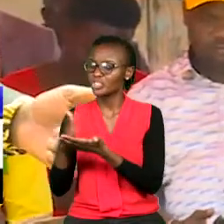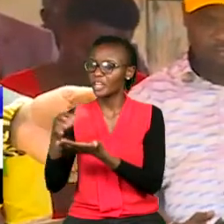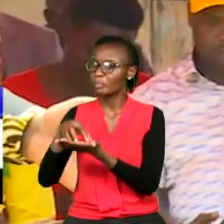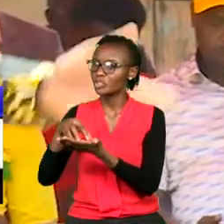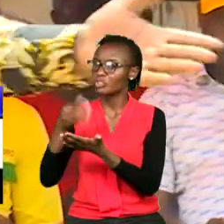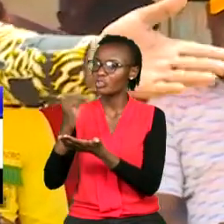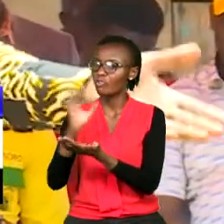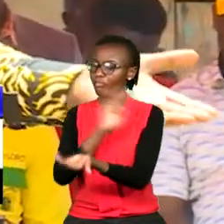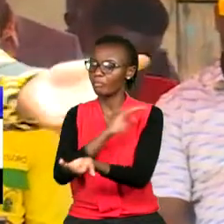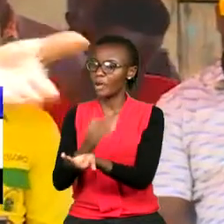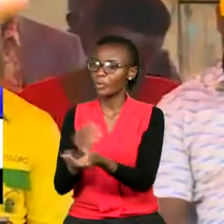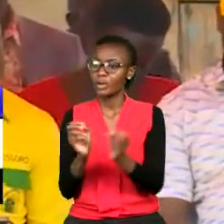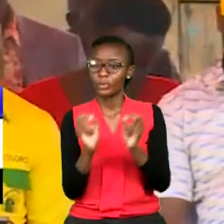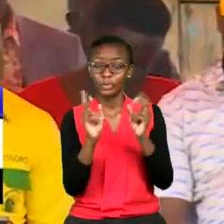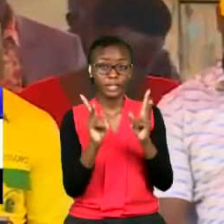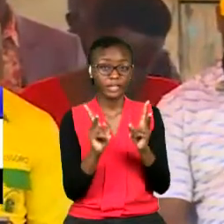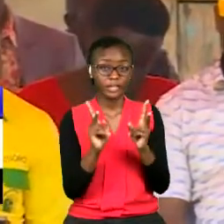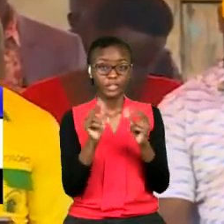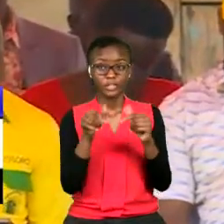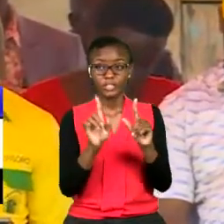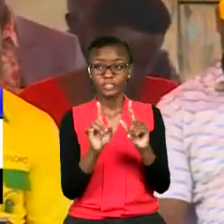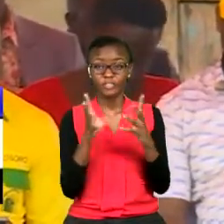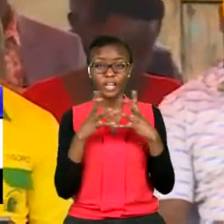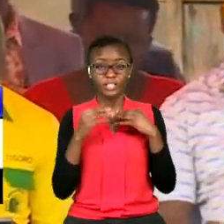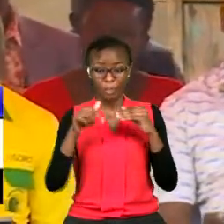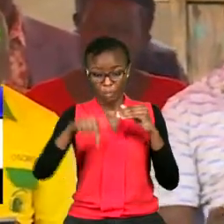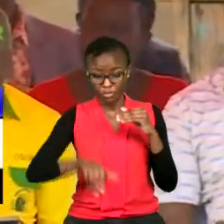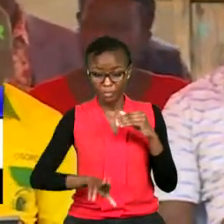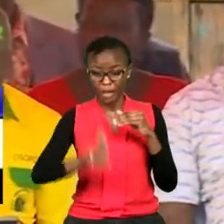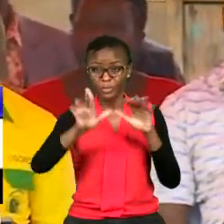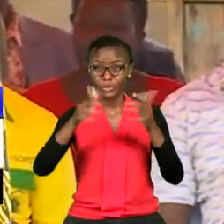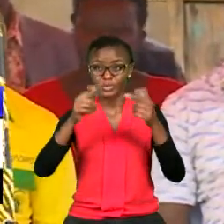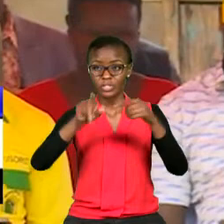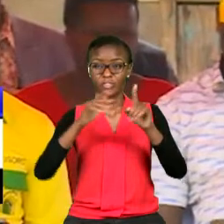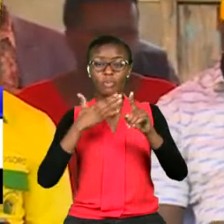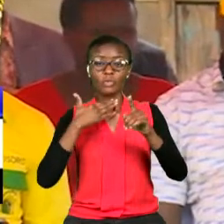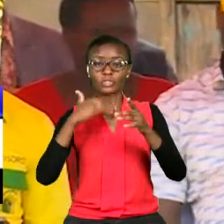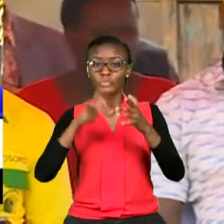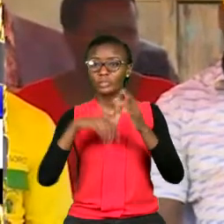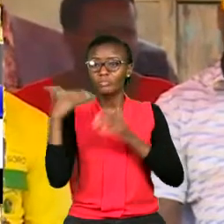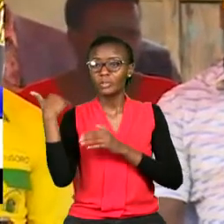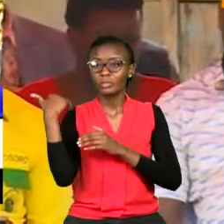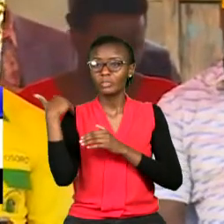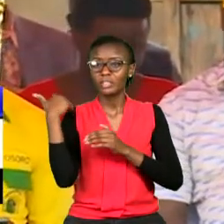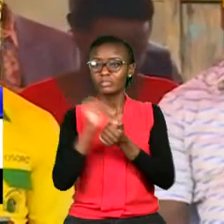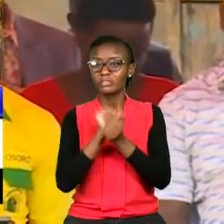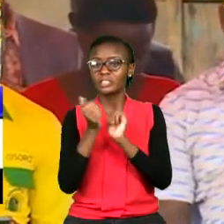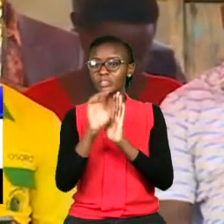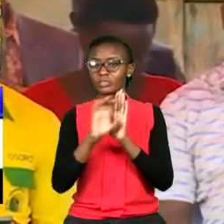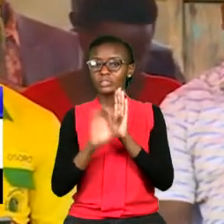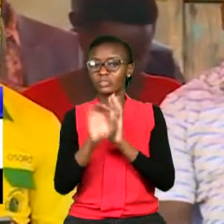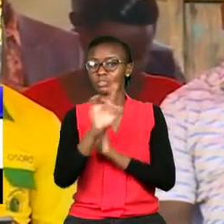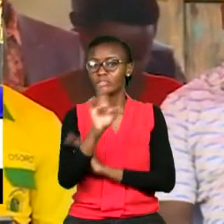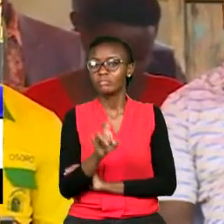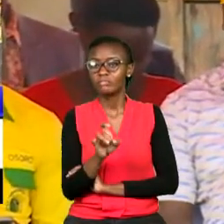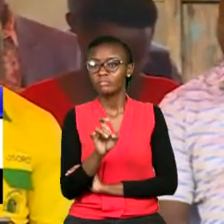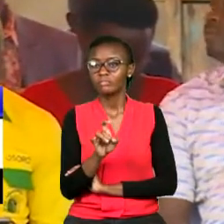saying. Tunakubaliana tuanze na bottom up ama mnataka iendelee mambo ya zamani ya kutusumbua na mambo ya kubadilisha katiba?